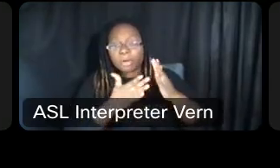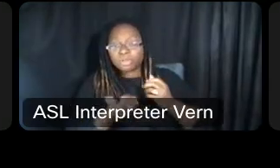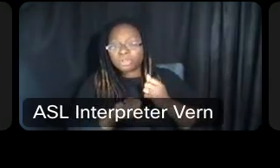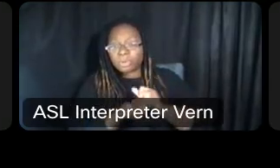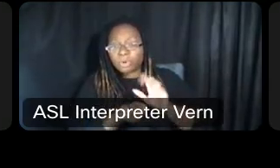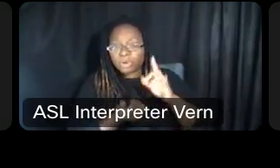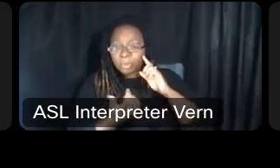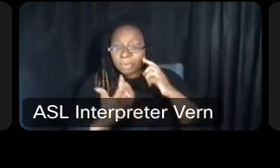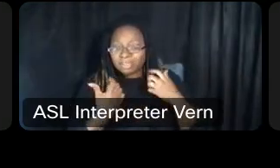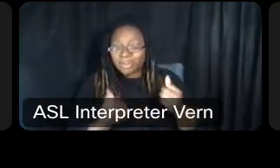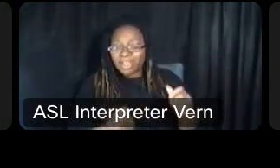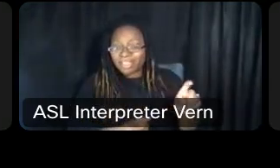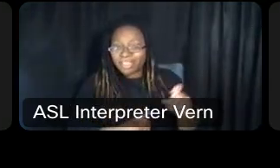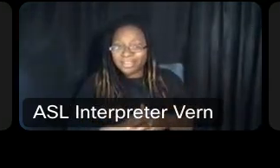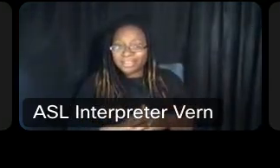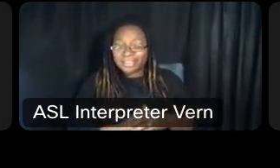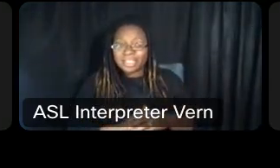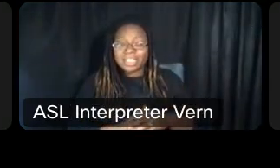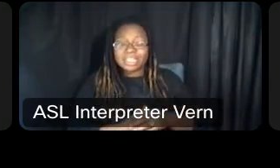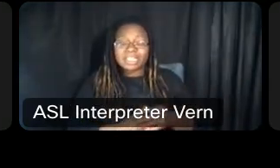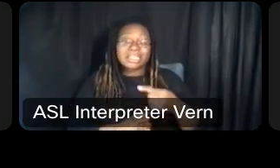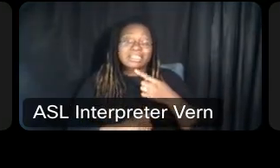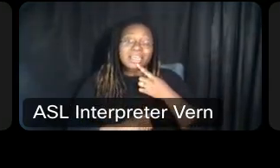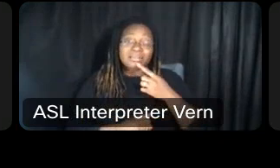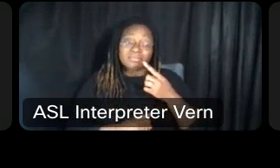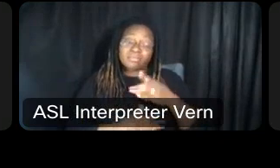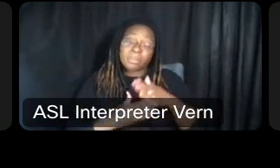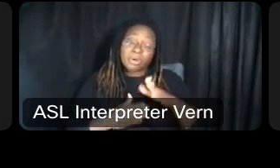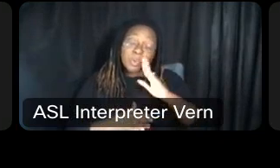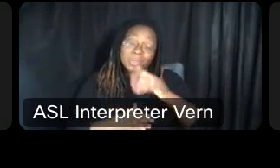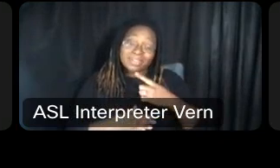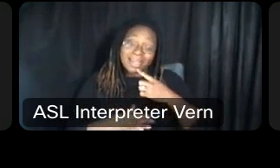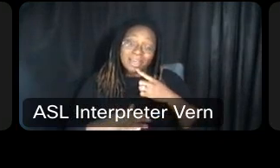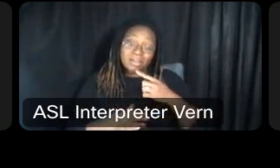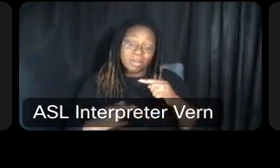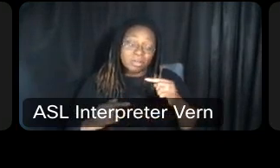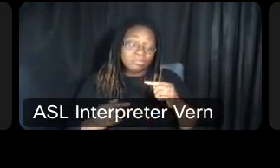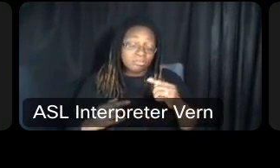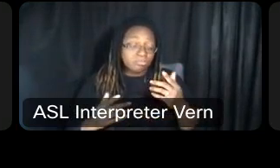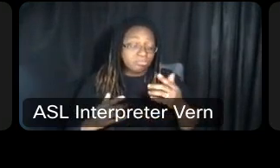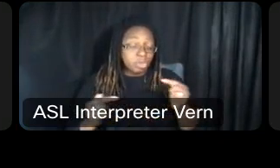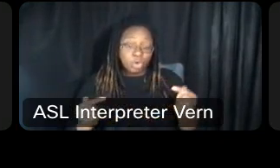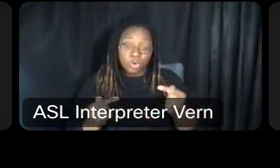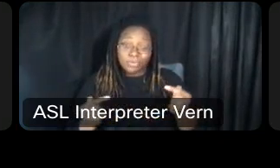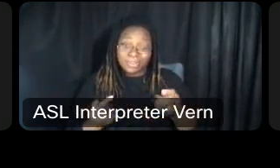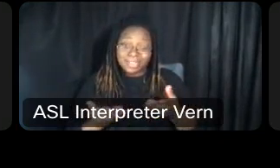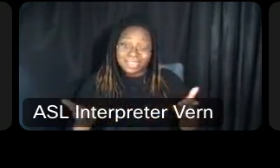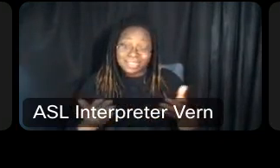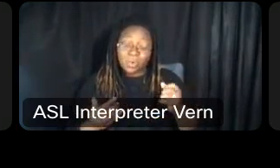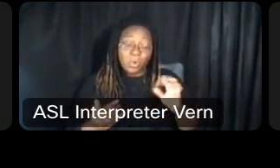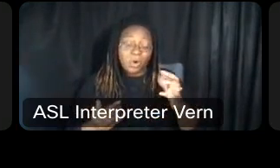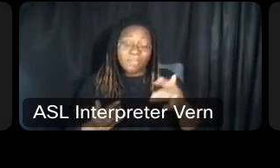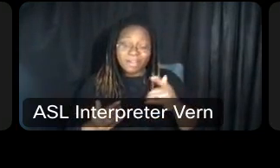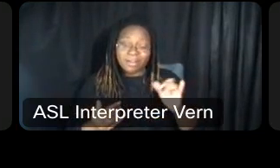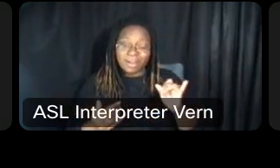that sometimes their partners say hurtful things or try to make them think that they're losing their mind. A partner